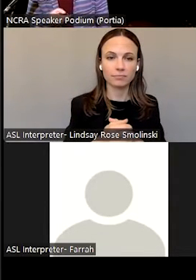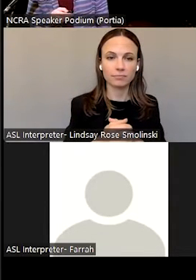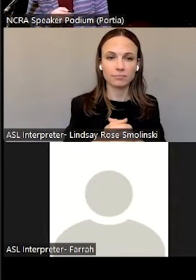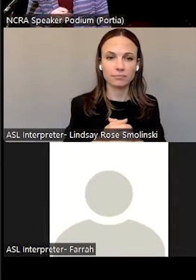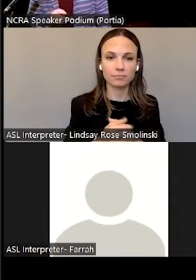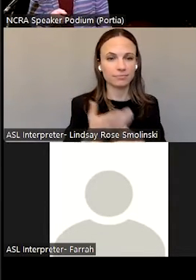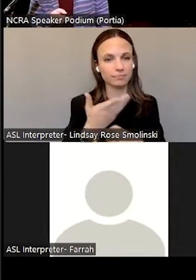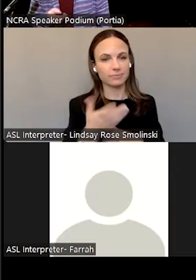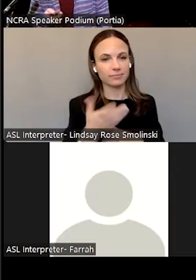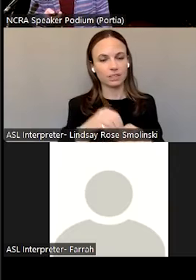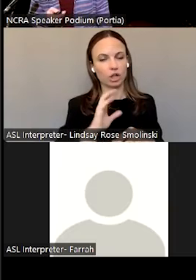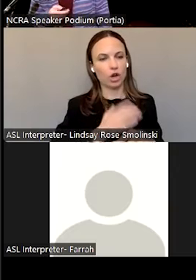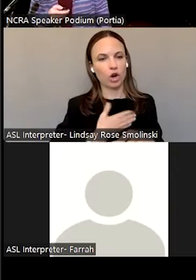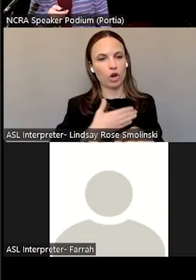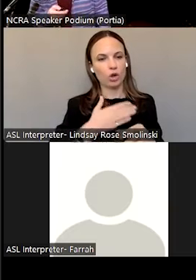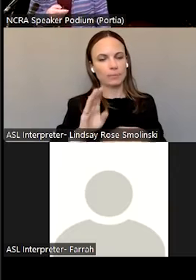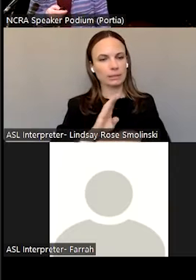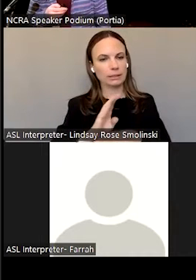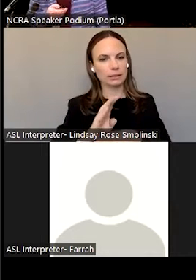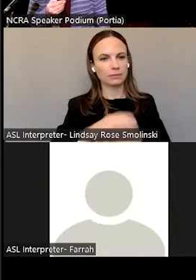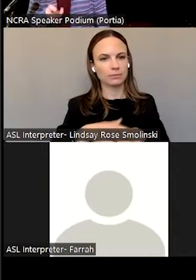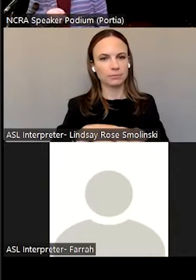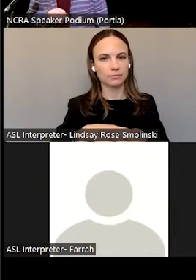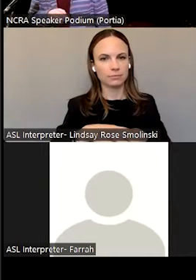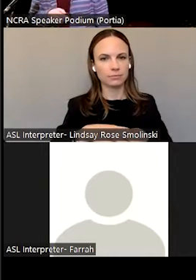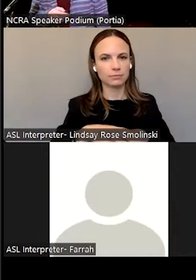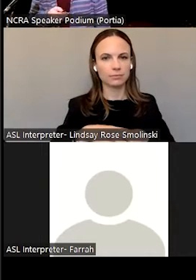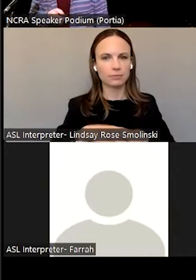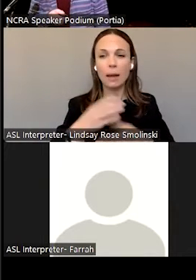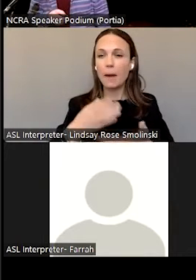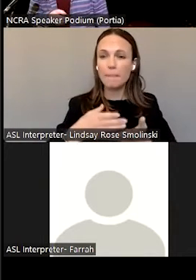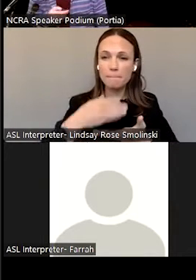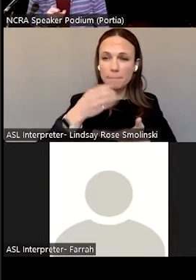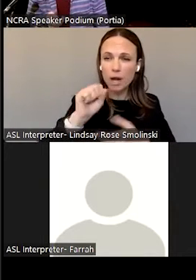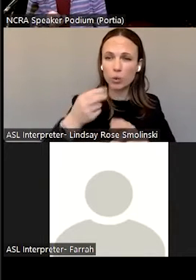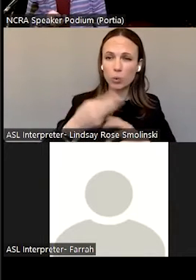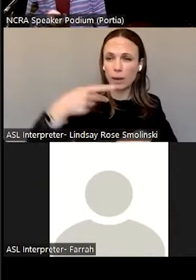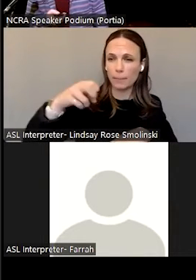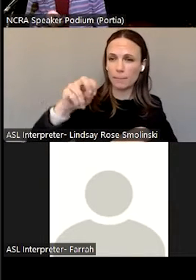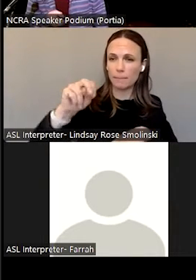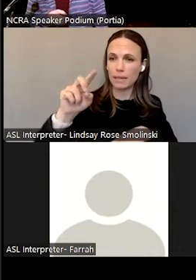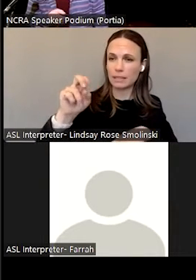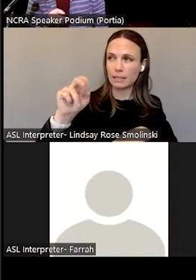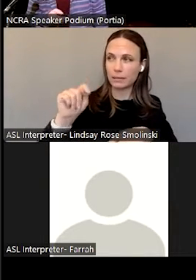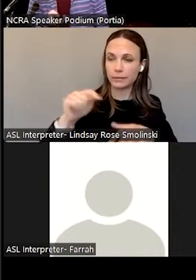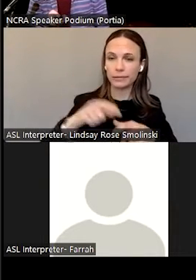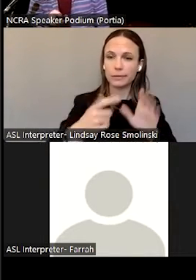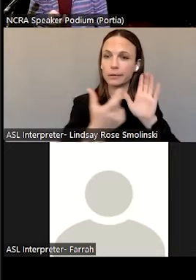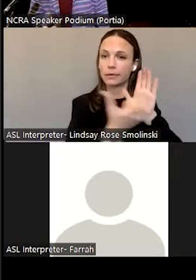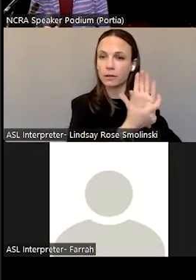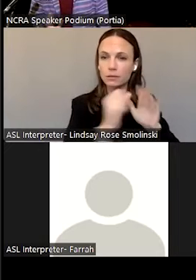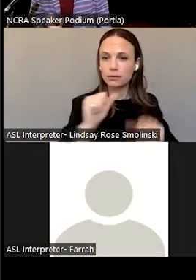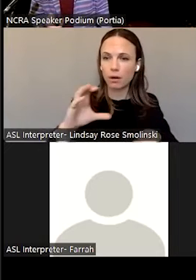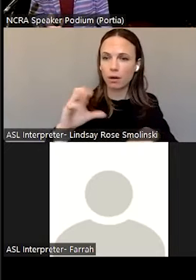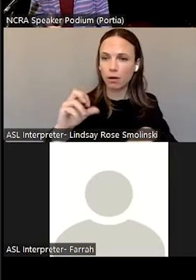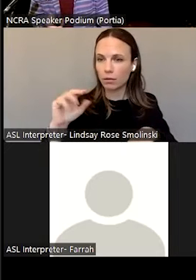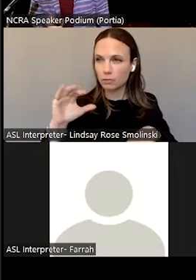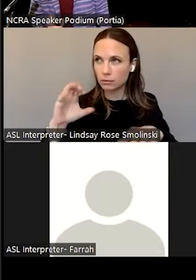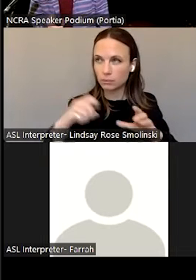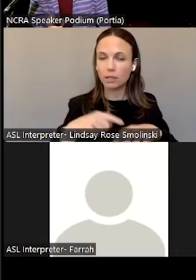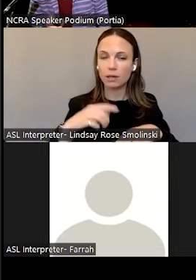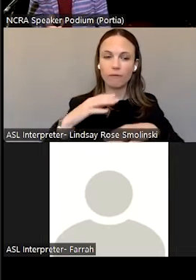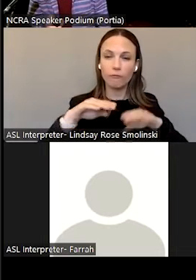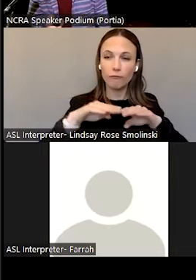Here they are in the showroom. Pendants, bottles can be used on pendants or sconces, table lamps, floor lamps,